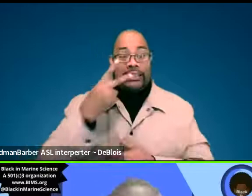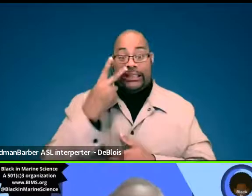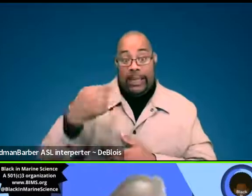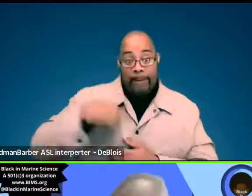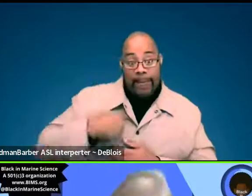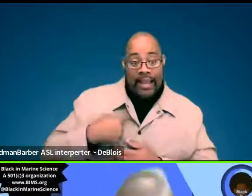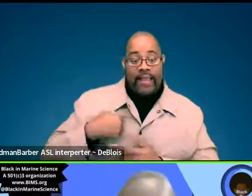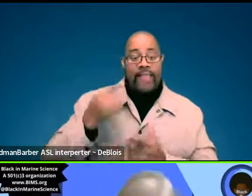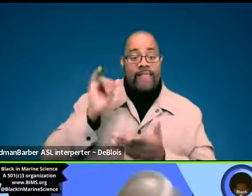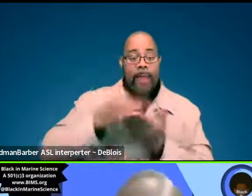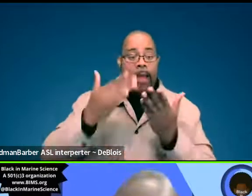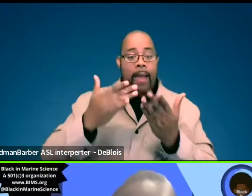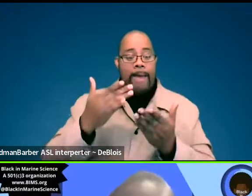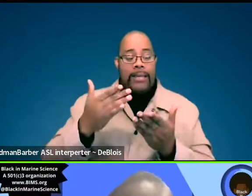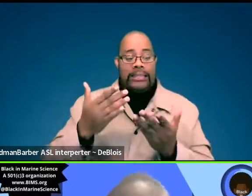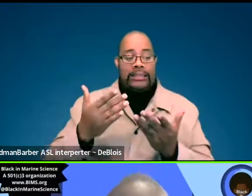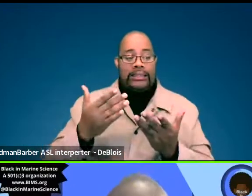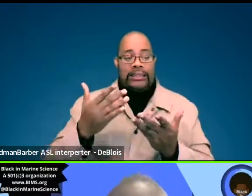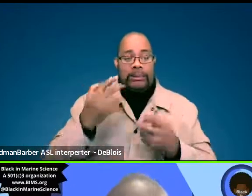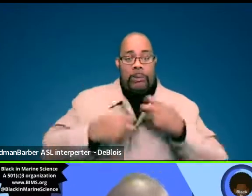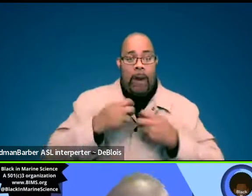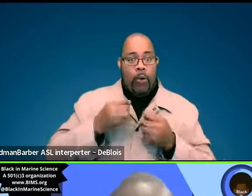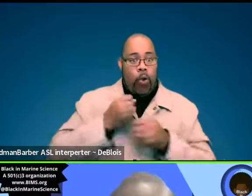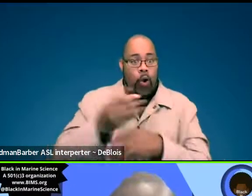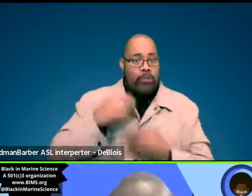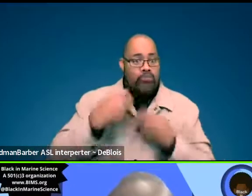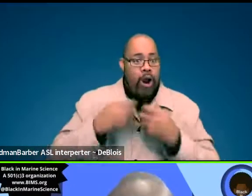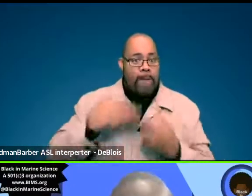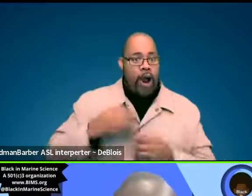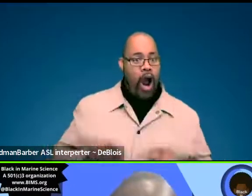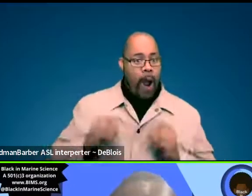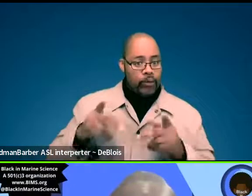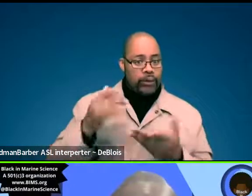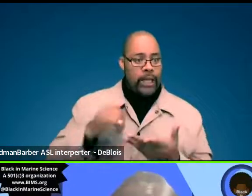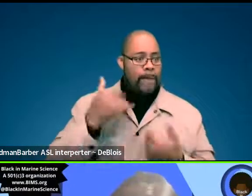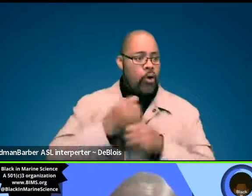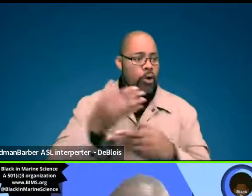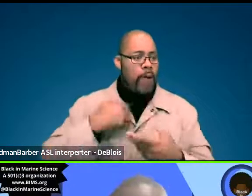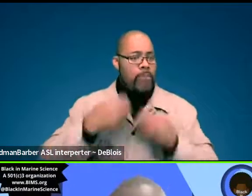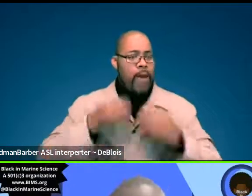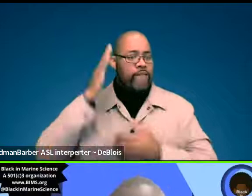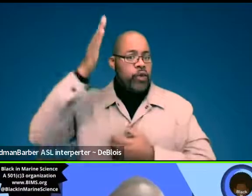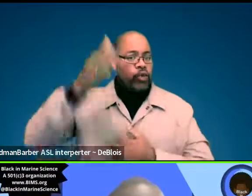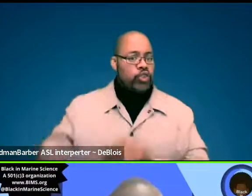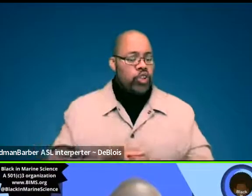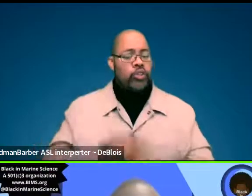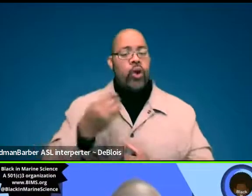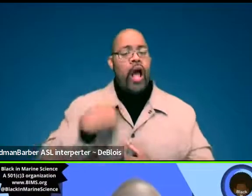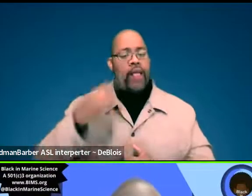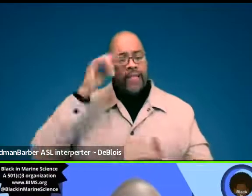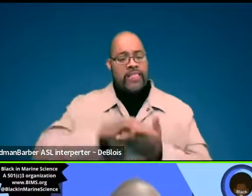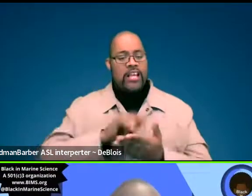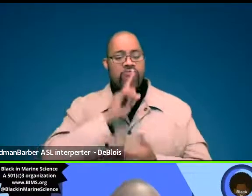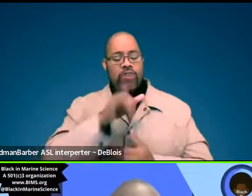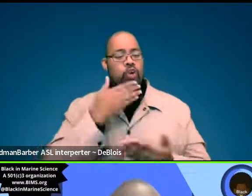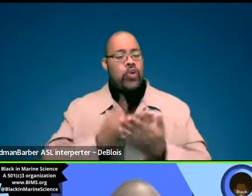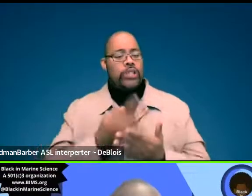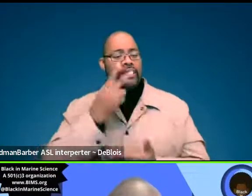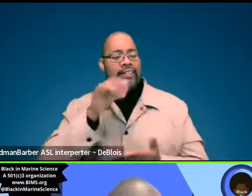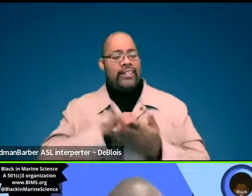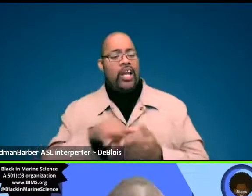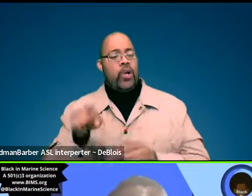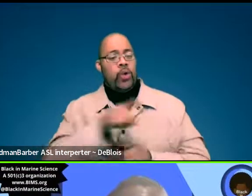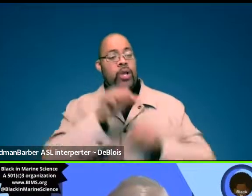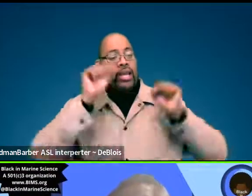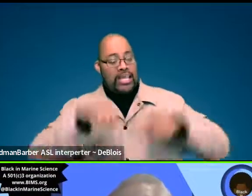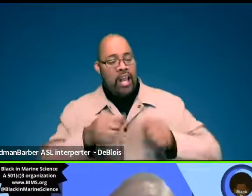me, that this might jeopardize, my opportunities. This might jeopardize my future. And so I think it is really good to see that you